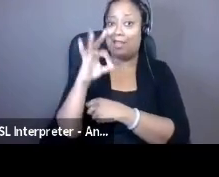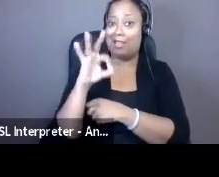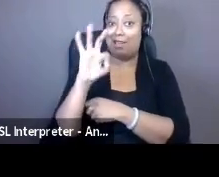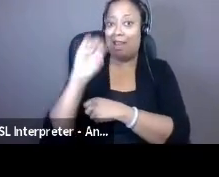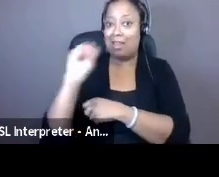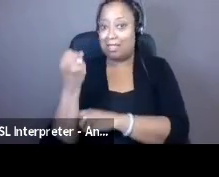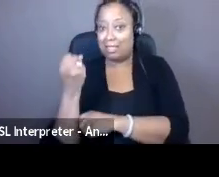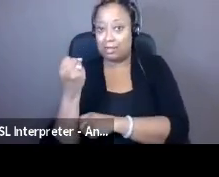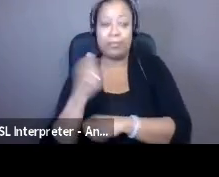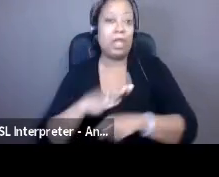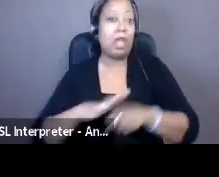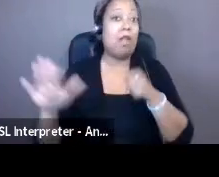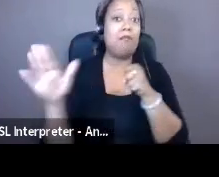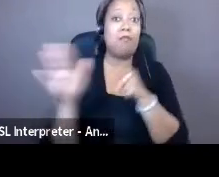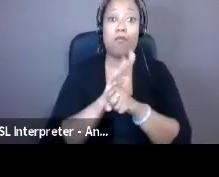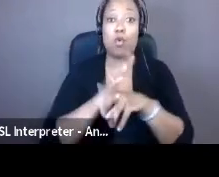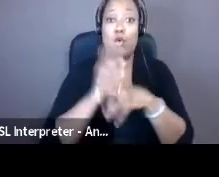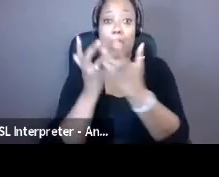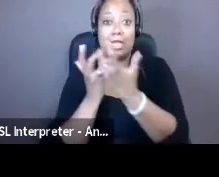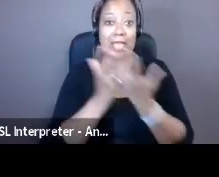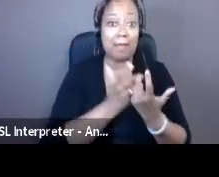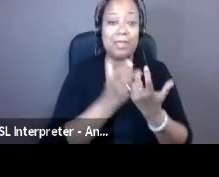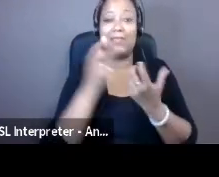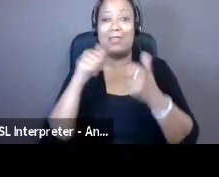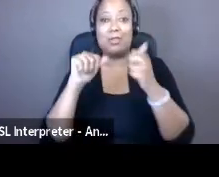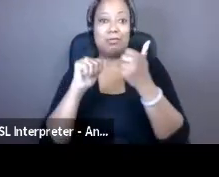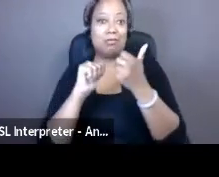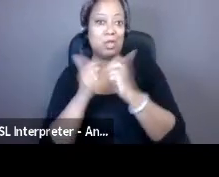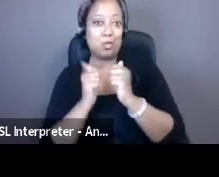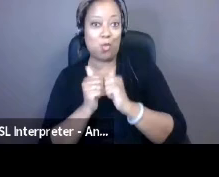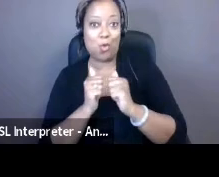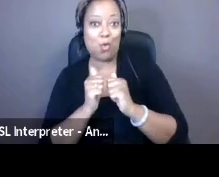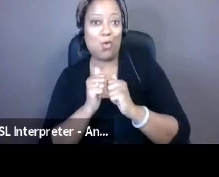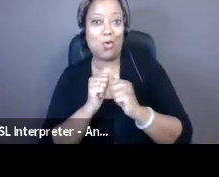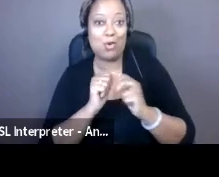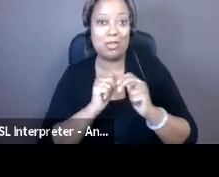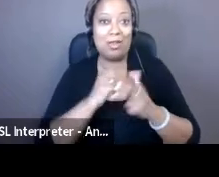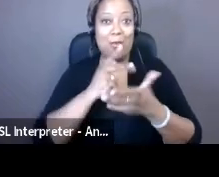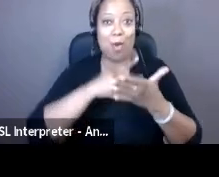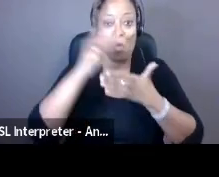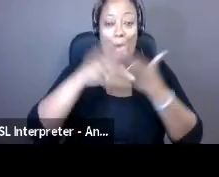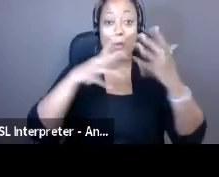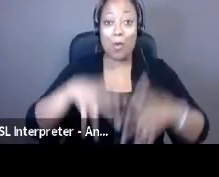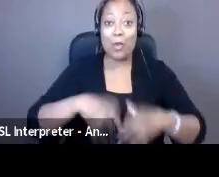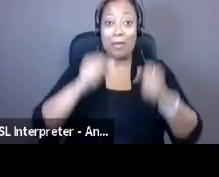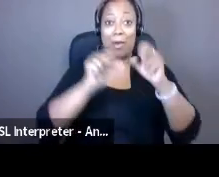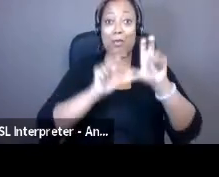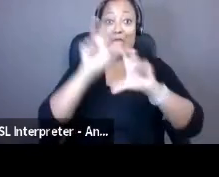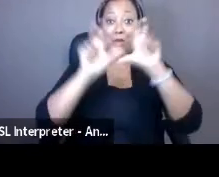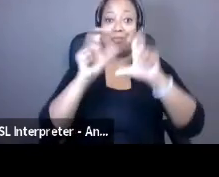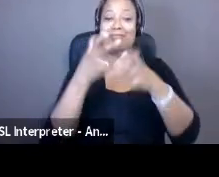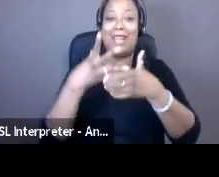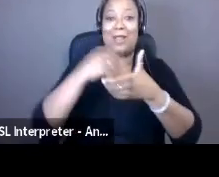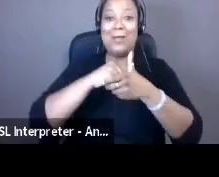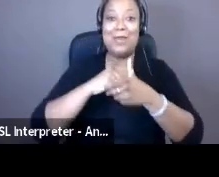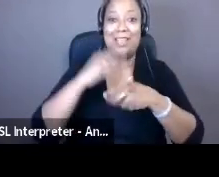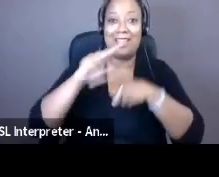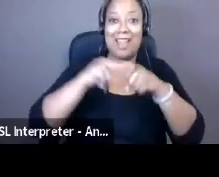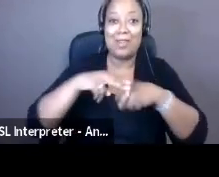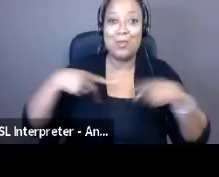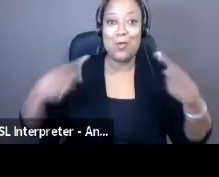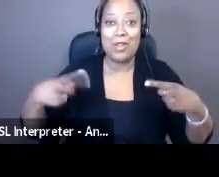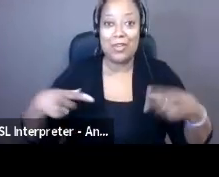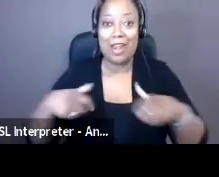full adaptive and recreational sports program where we host tournaments, including the National Wheelchair Games every year. And we do